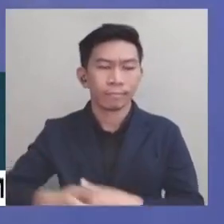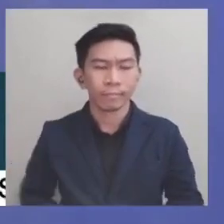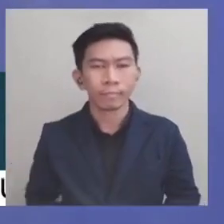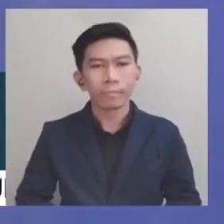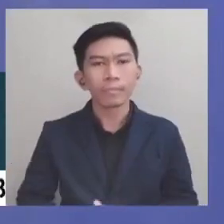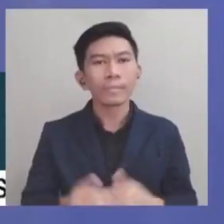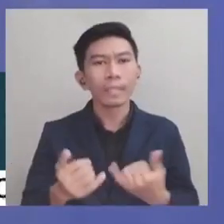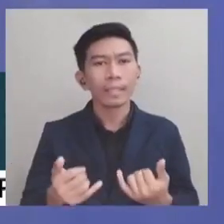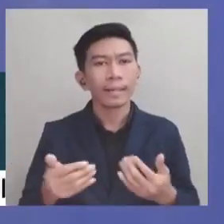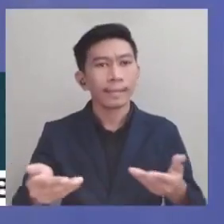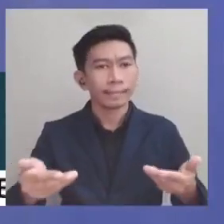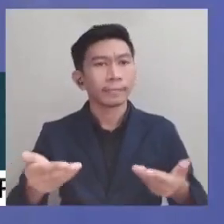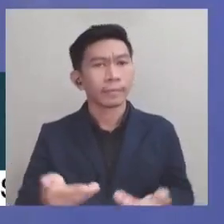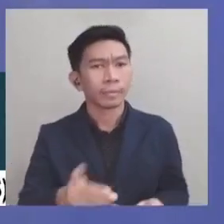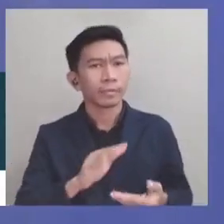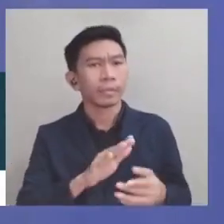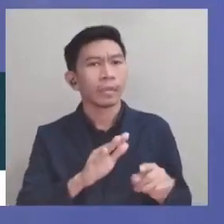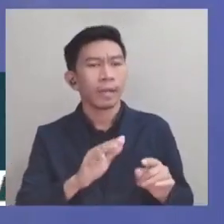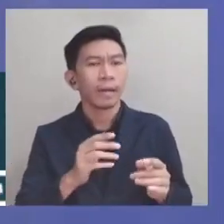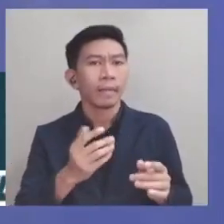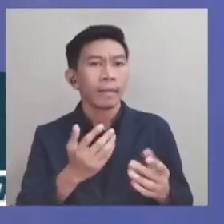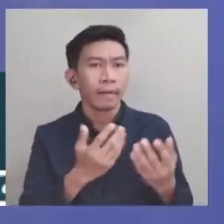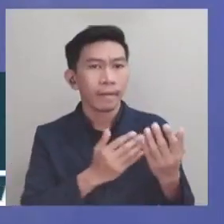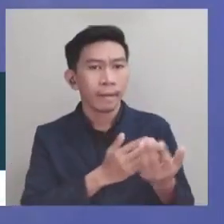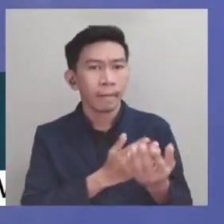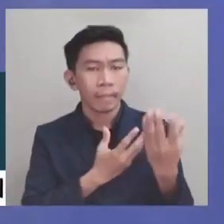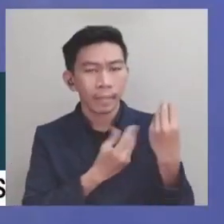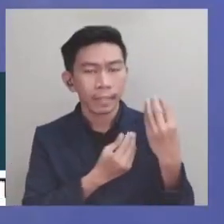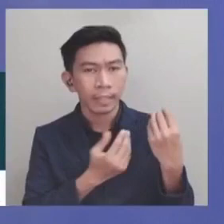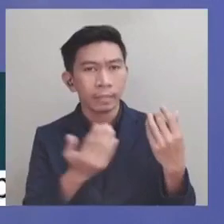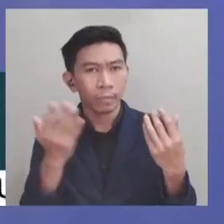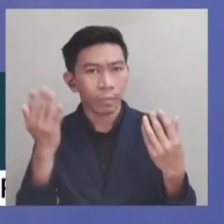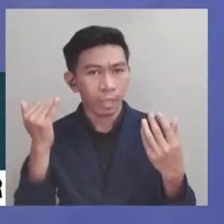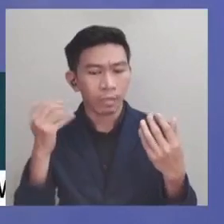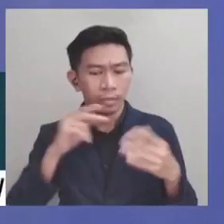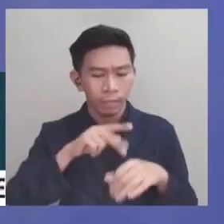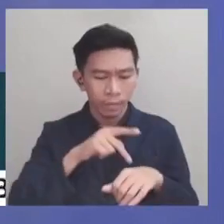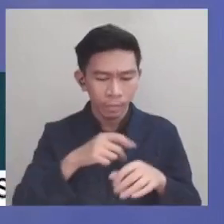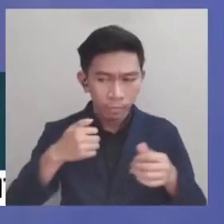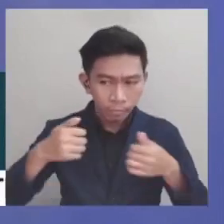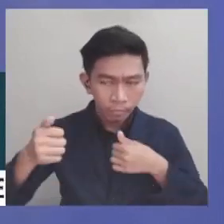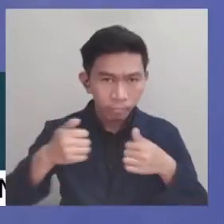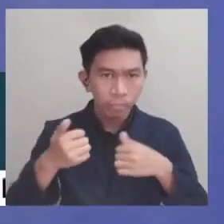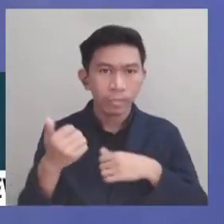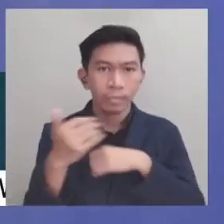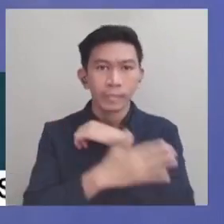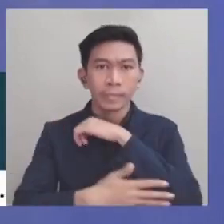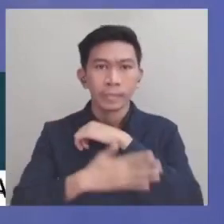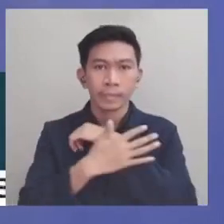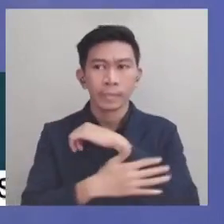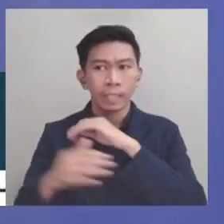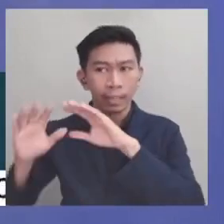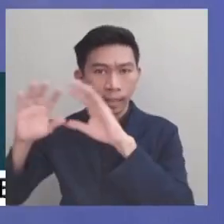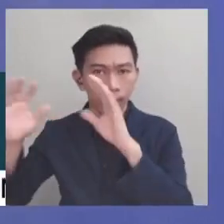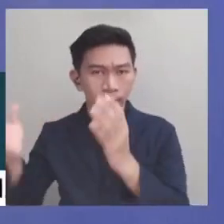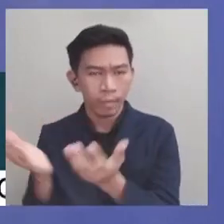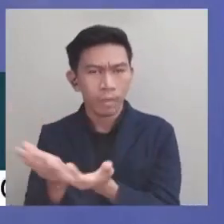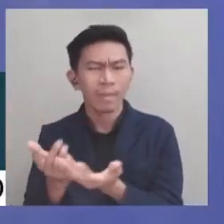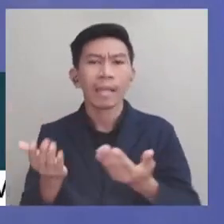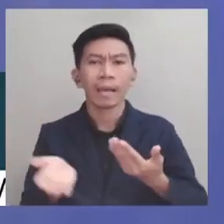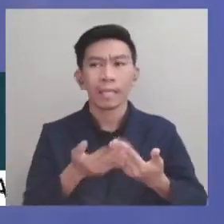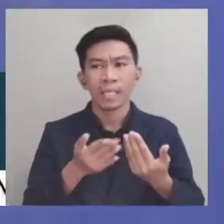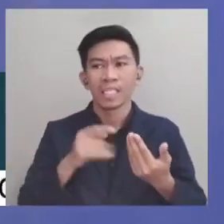need for the Philippines to compete with Asian neighbors and the rest of the world in terms of ease of doing business, which he says many